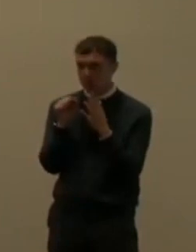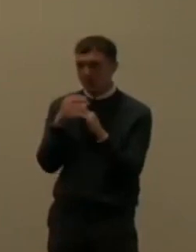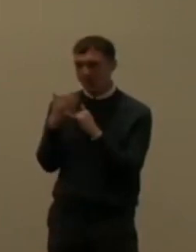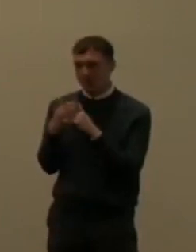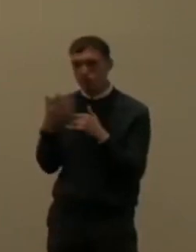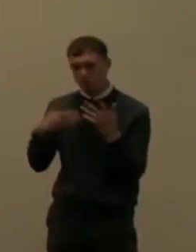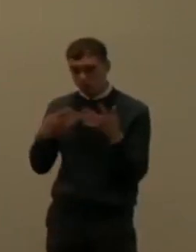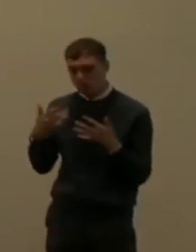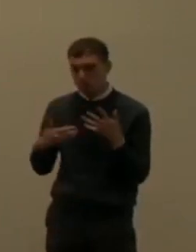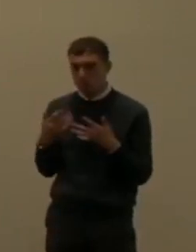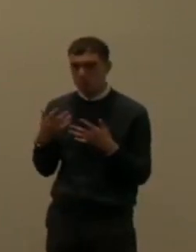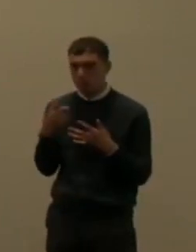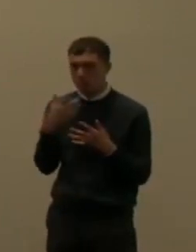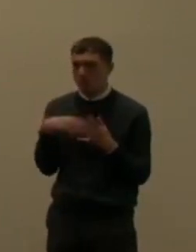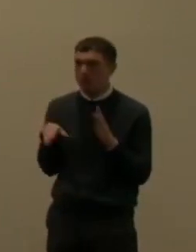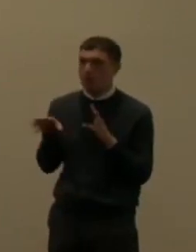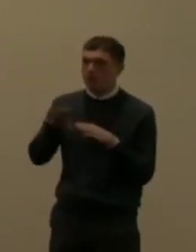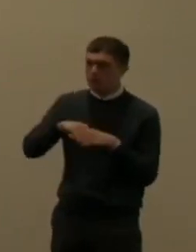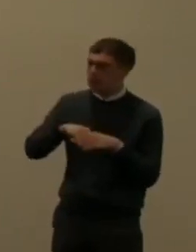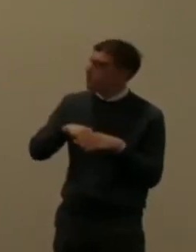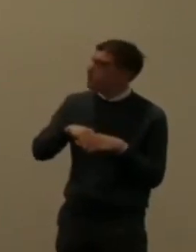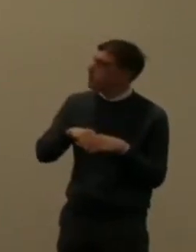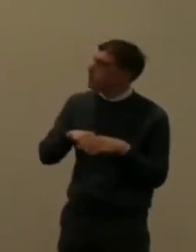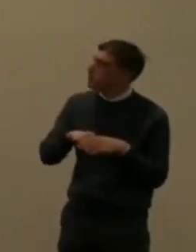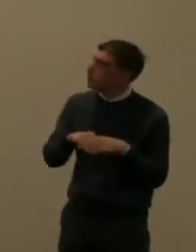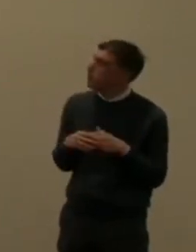So if I go to attachment, if I click on this one,